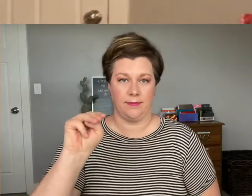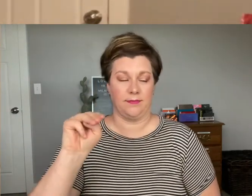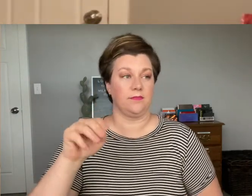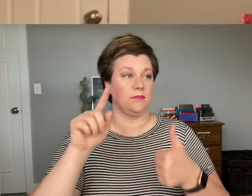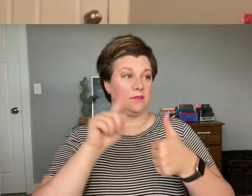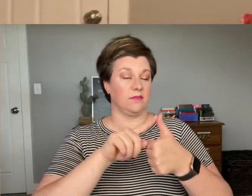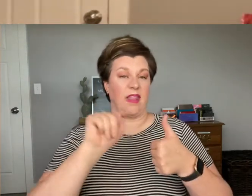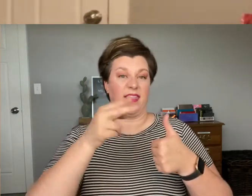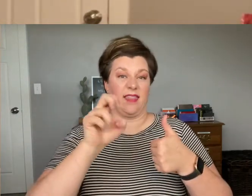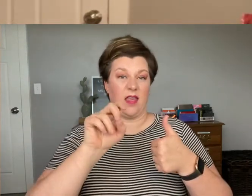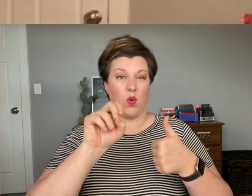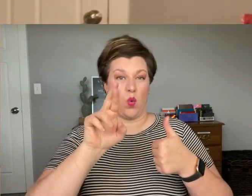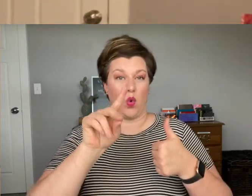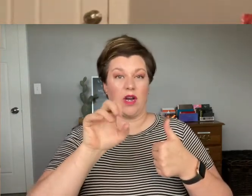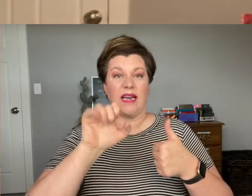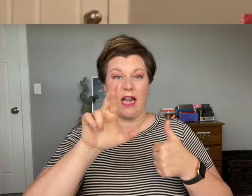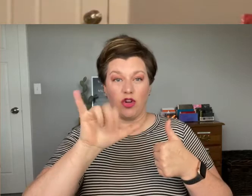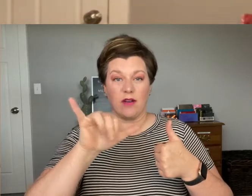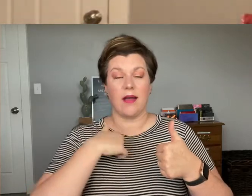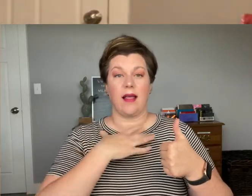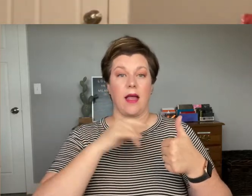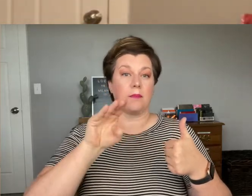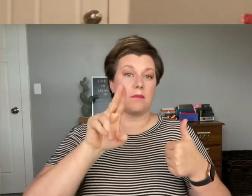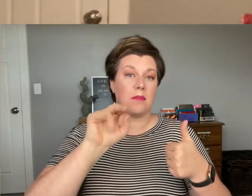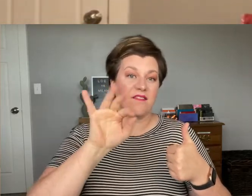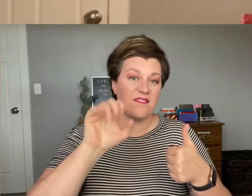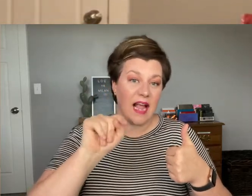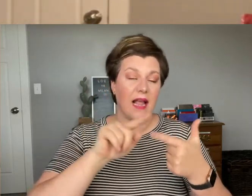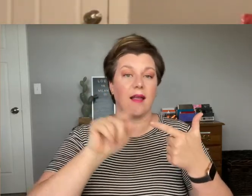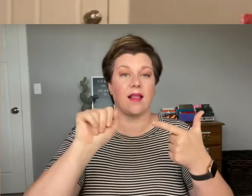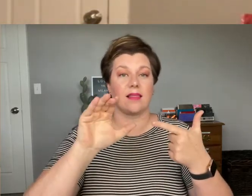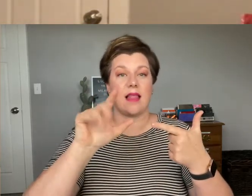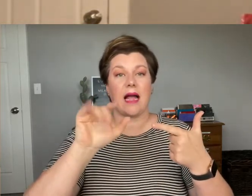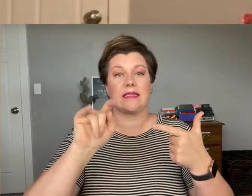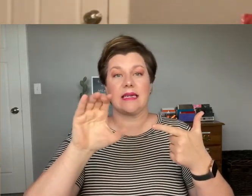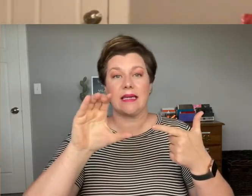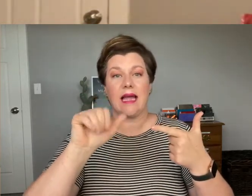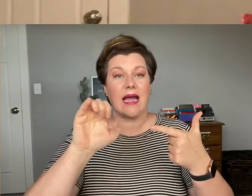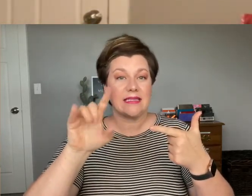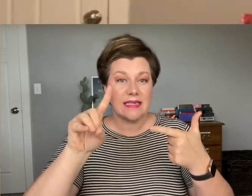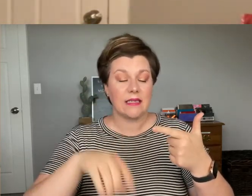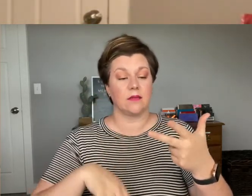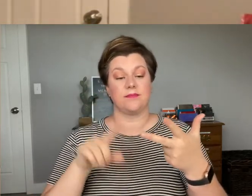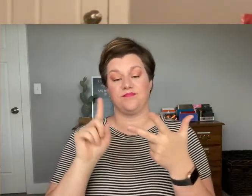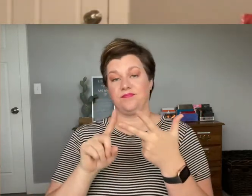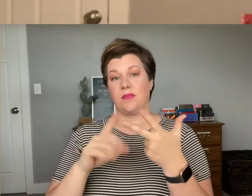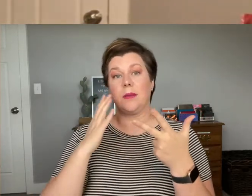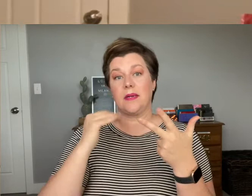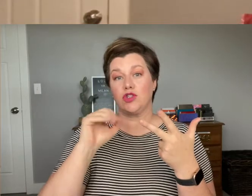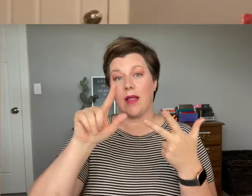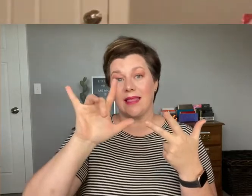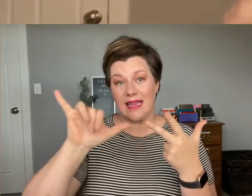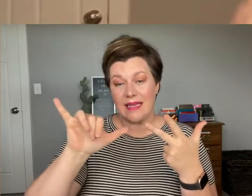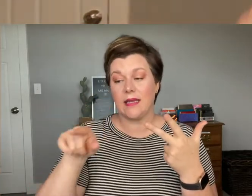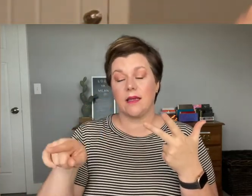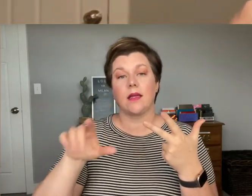kind of serum that I have, whether it is from The Ordinary. I like to use their Buffet, their lactic acid, whether it is